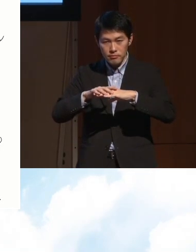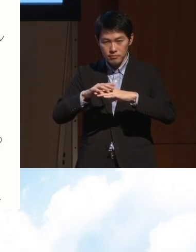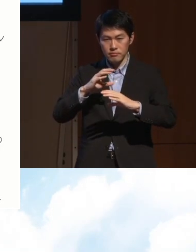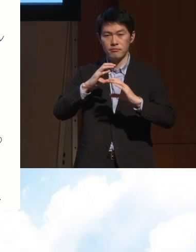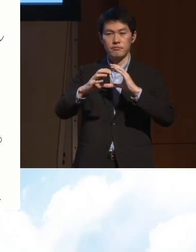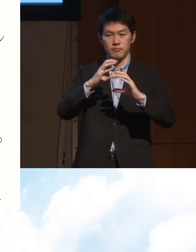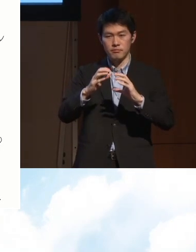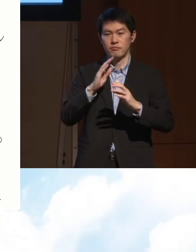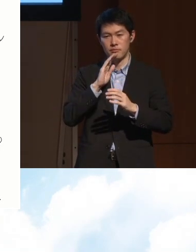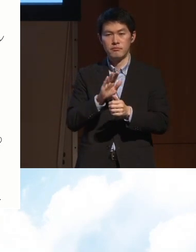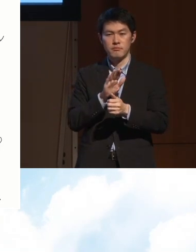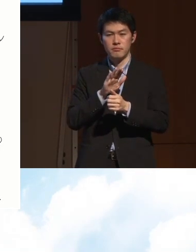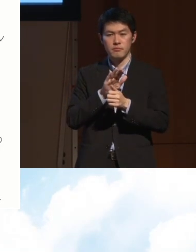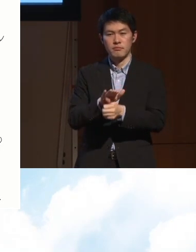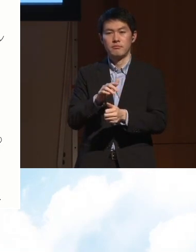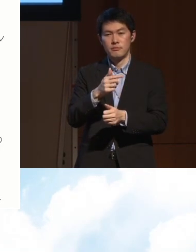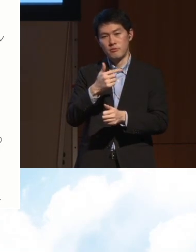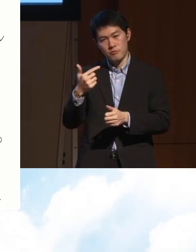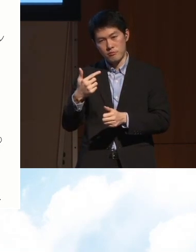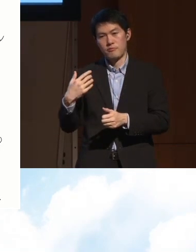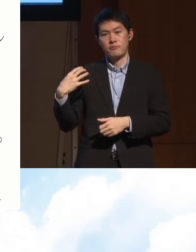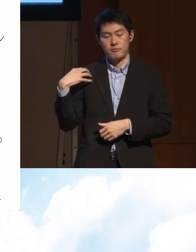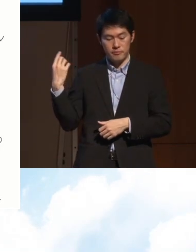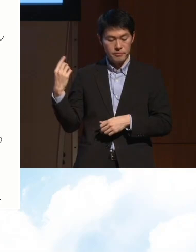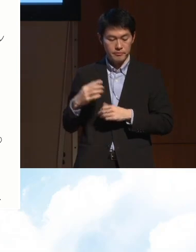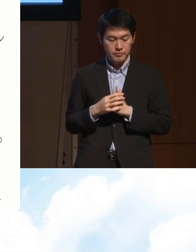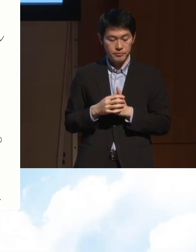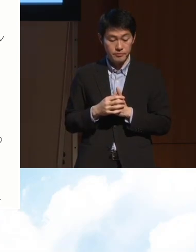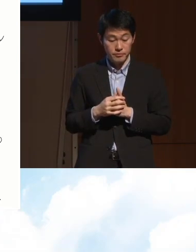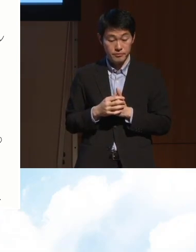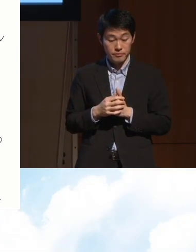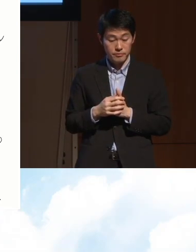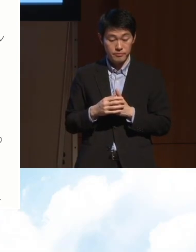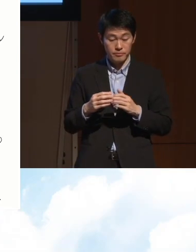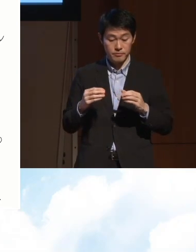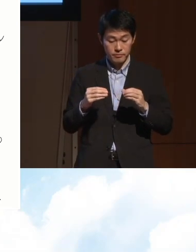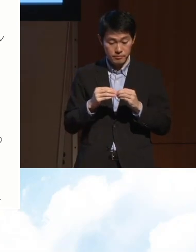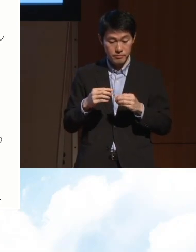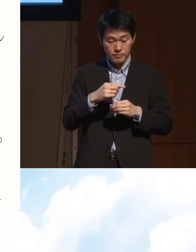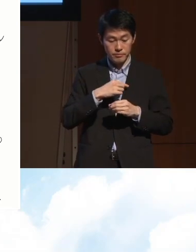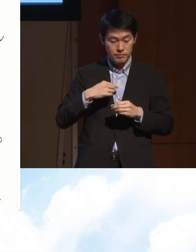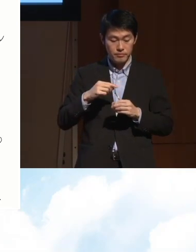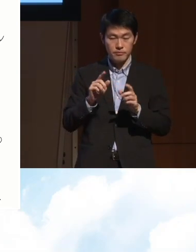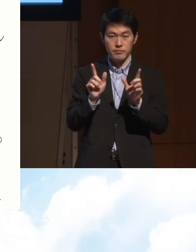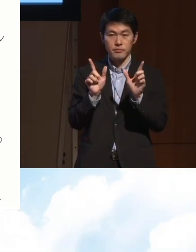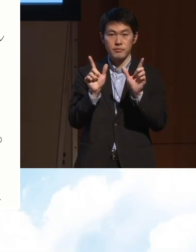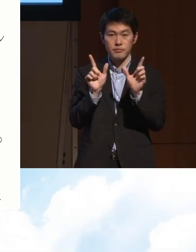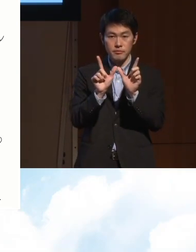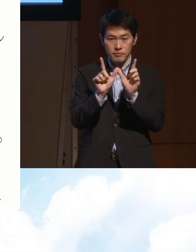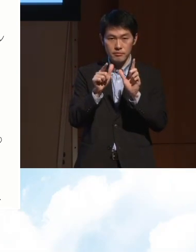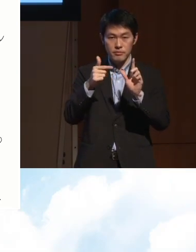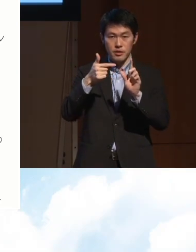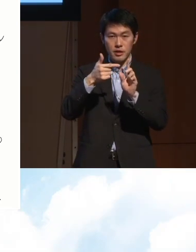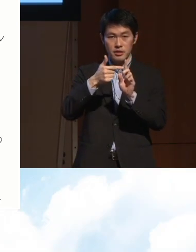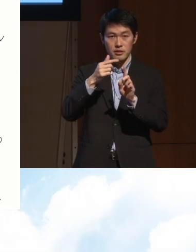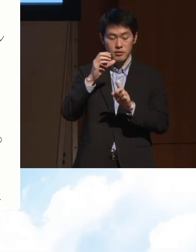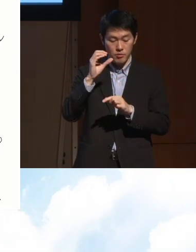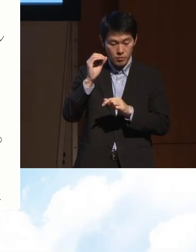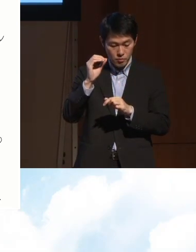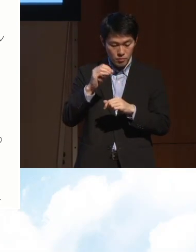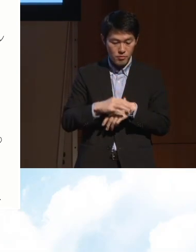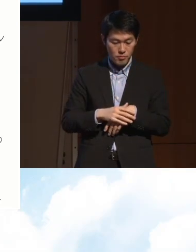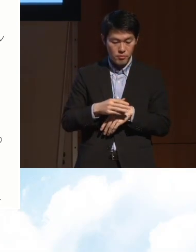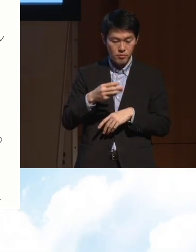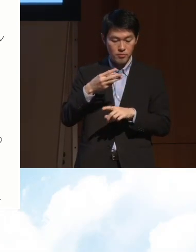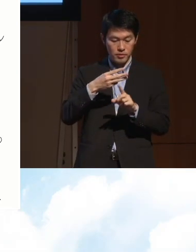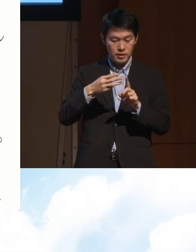So in addition, we are making communication with WHO, EC, US CDC, and so on